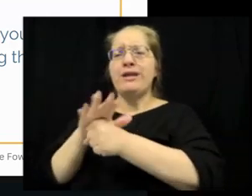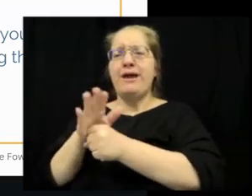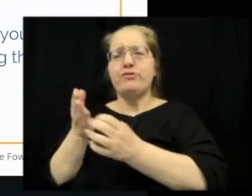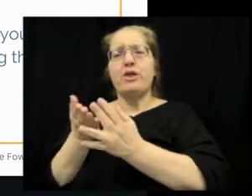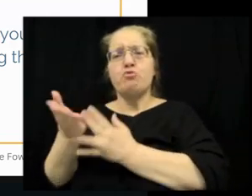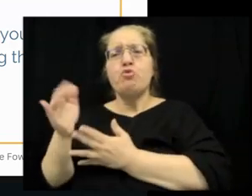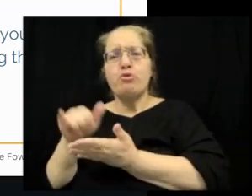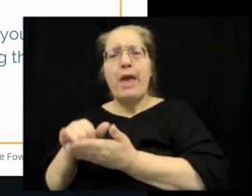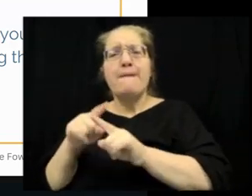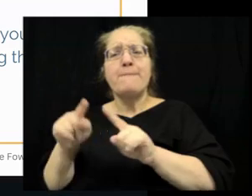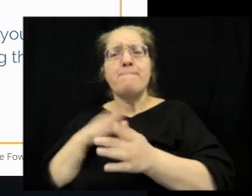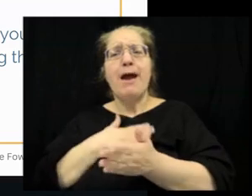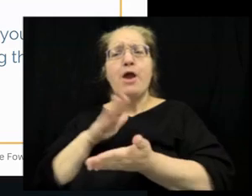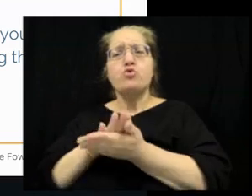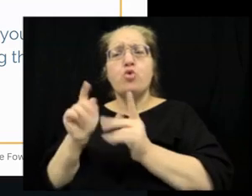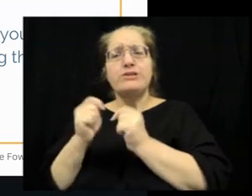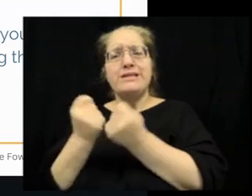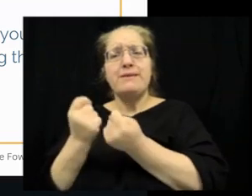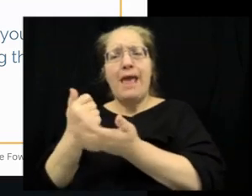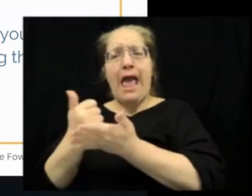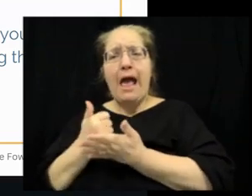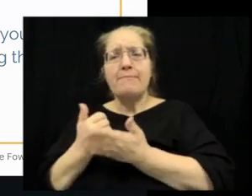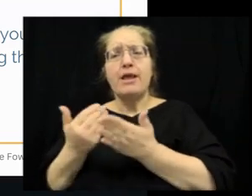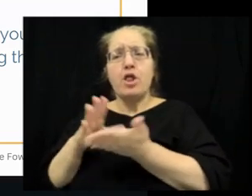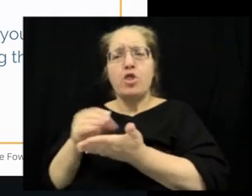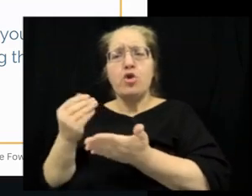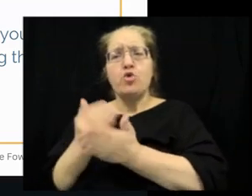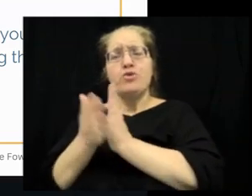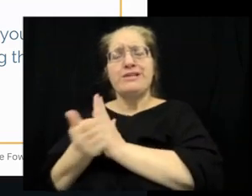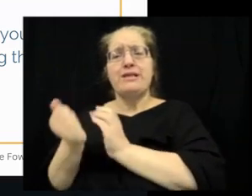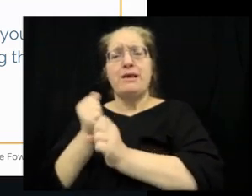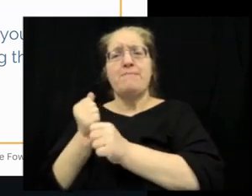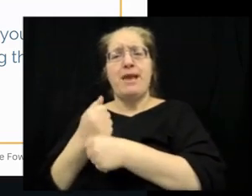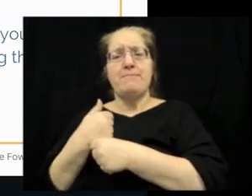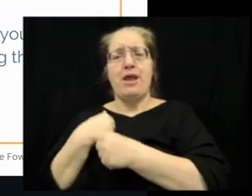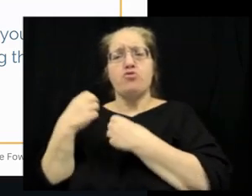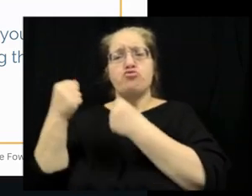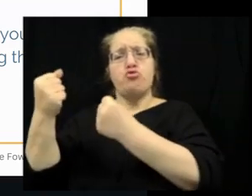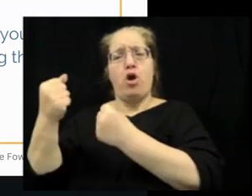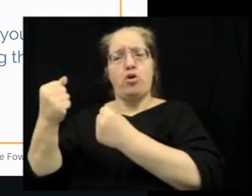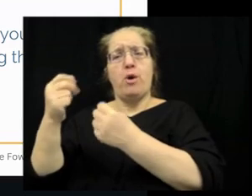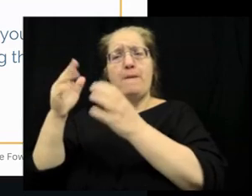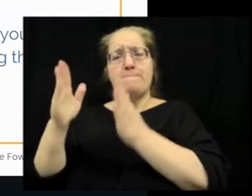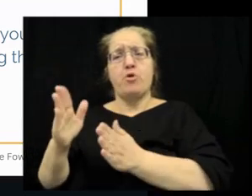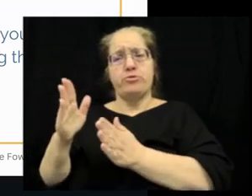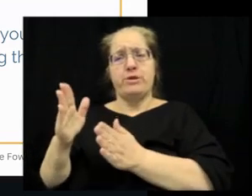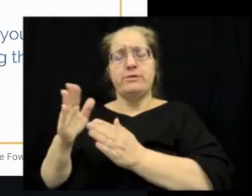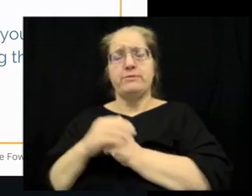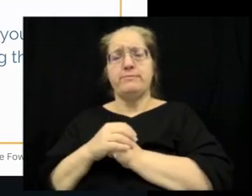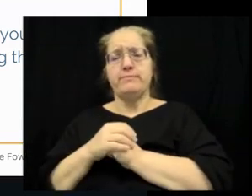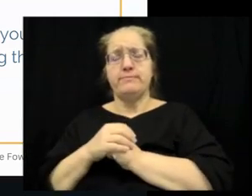my school team helped me learn new skills that have made me a stronger person in the long run. Great.